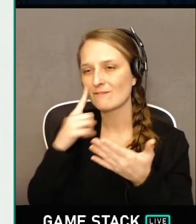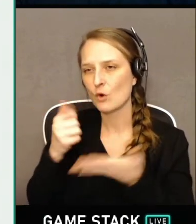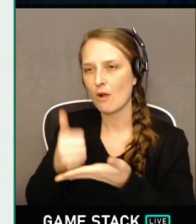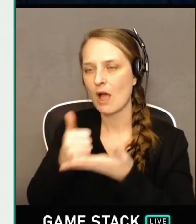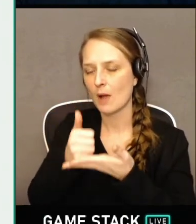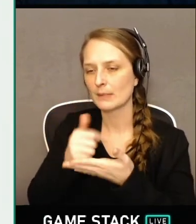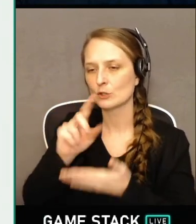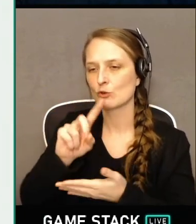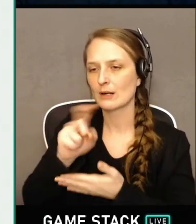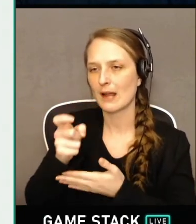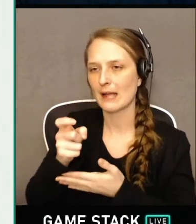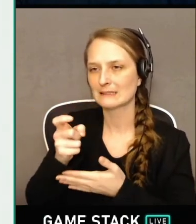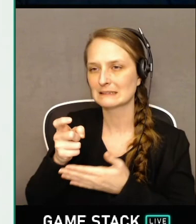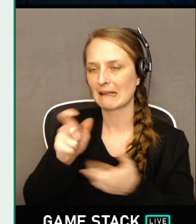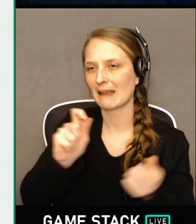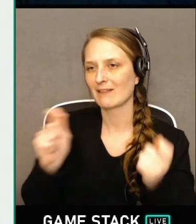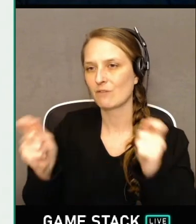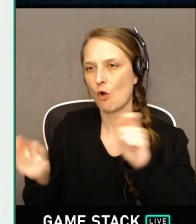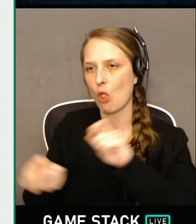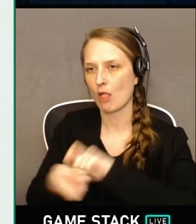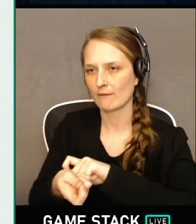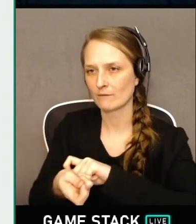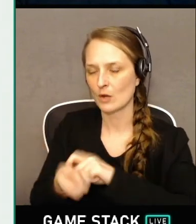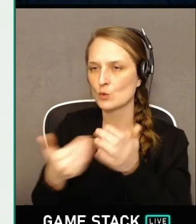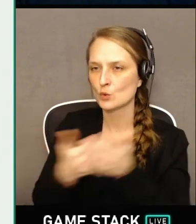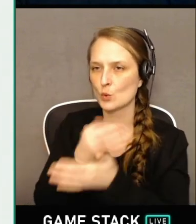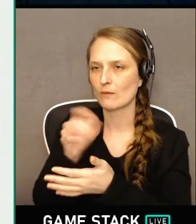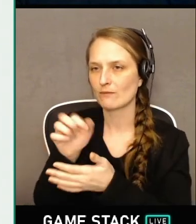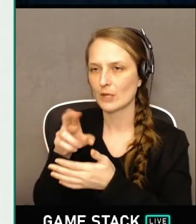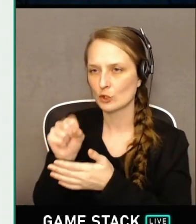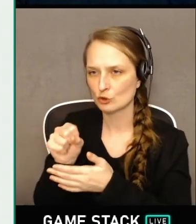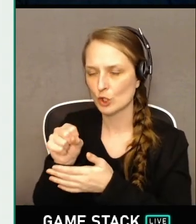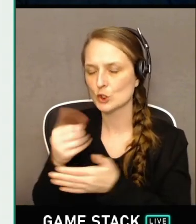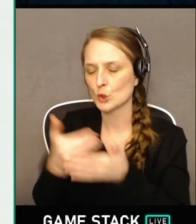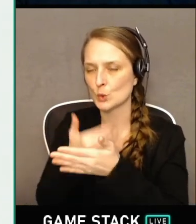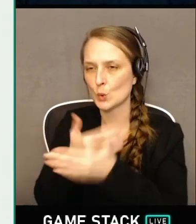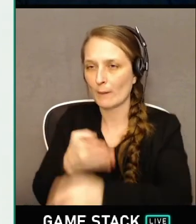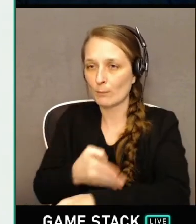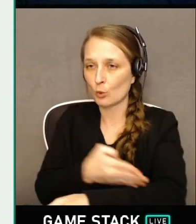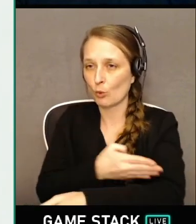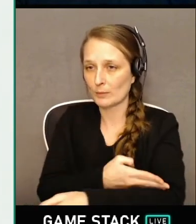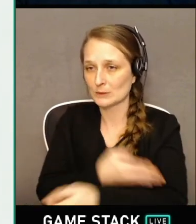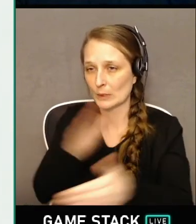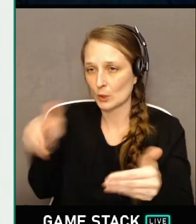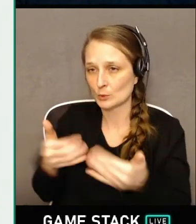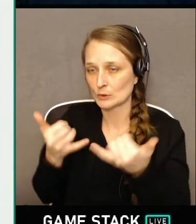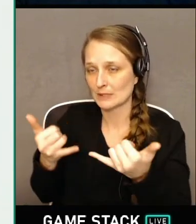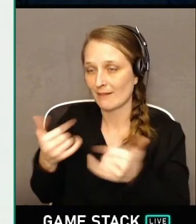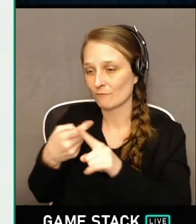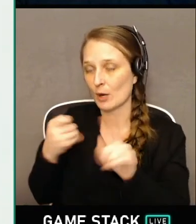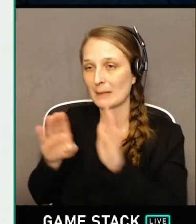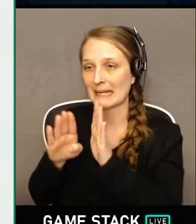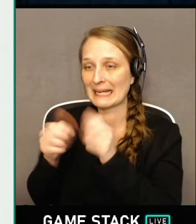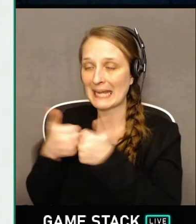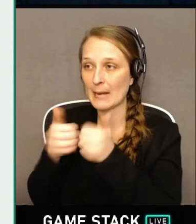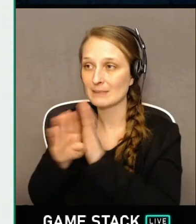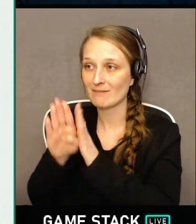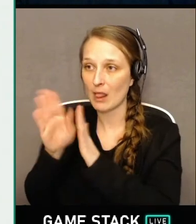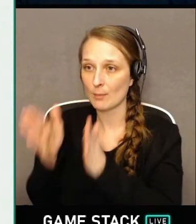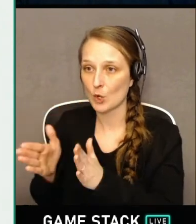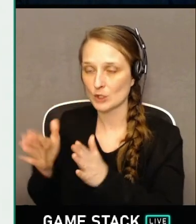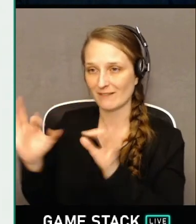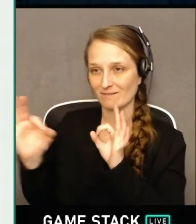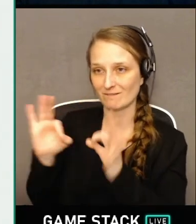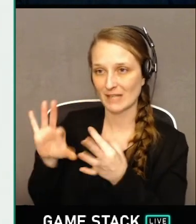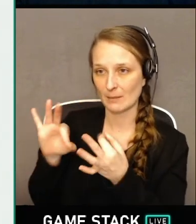evolve, as many of the new features and new improvements we introduced today comes from game developers' feedback. You want to